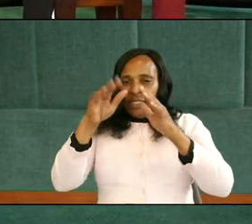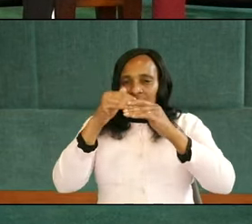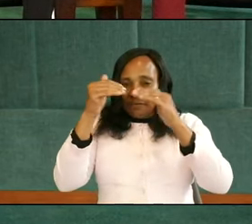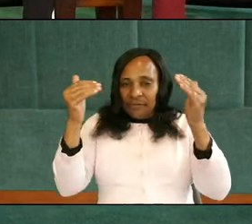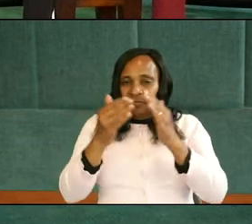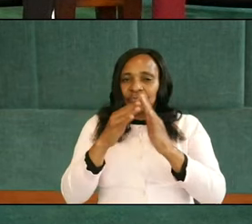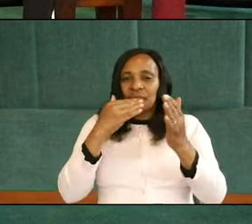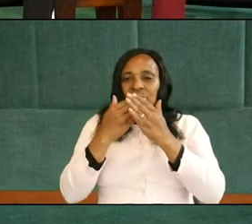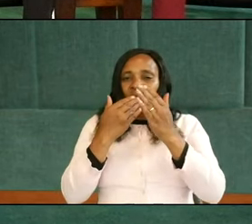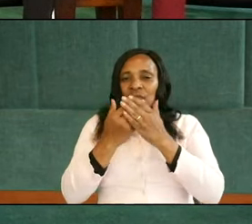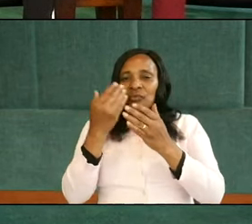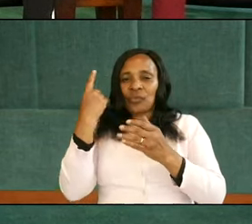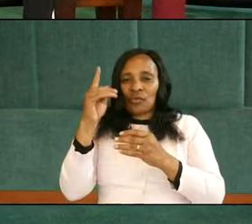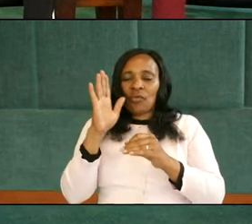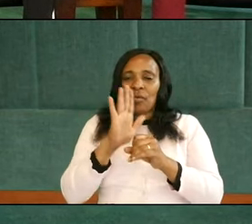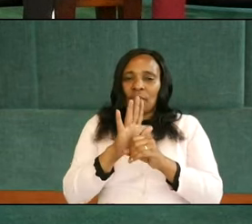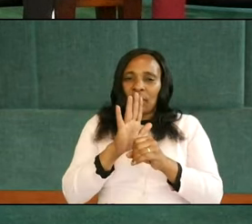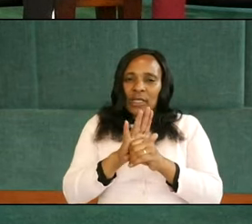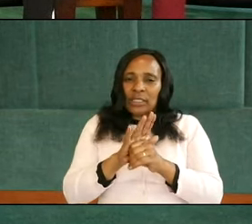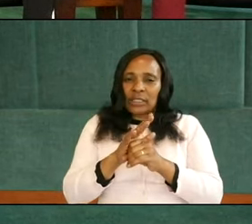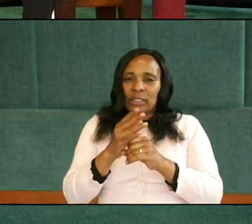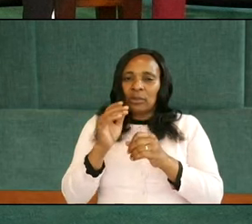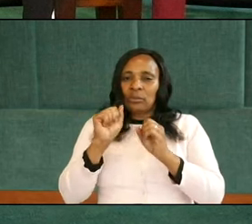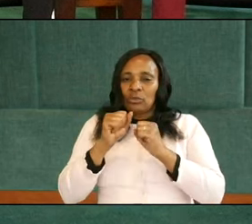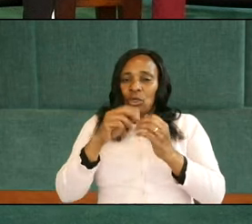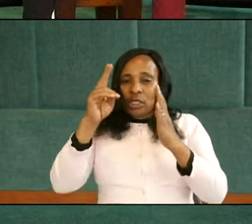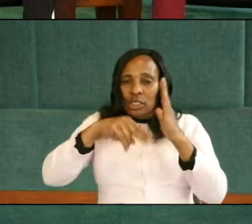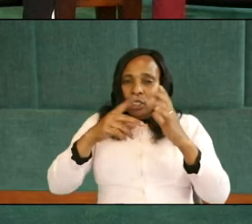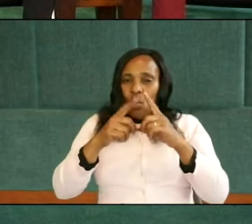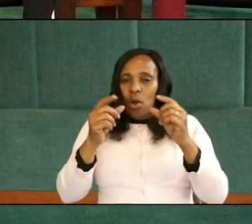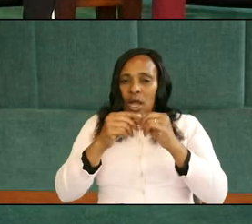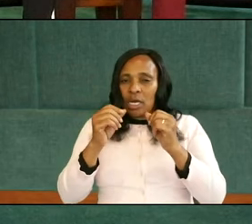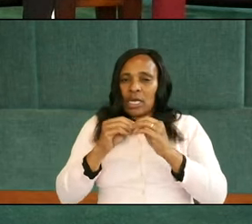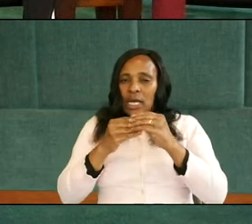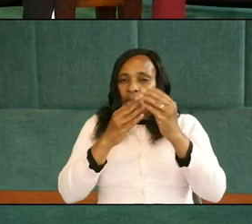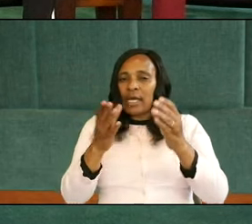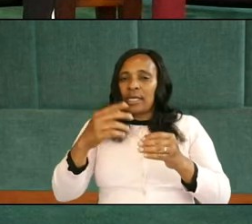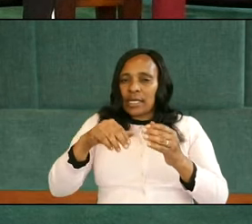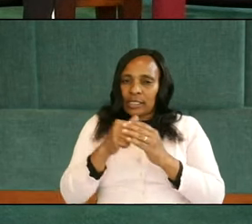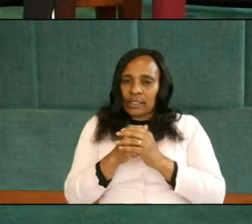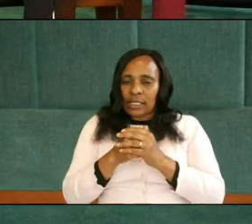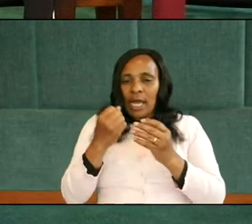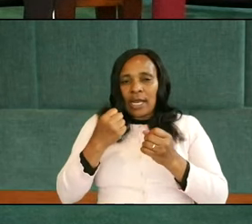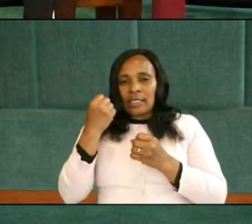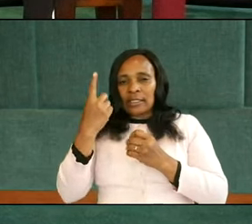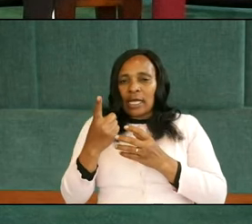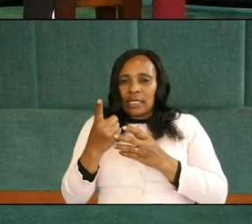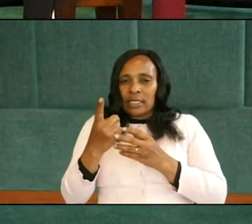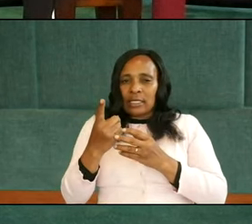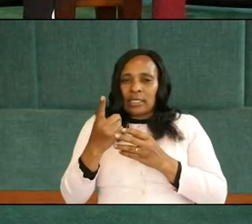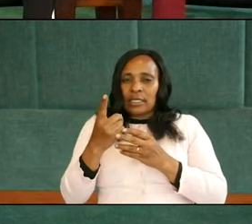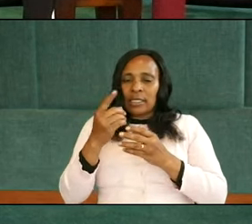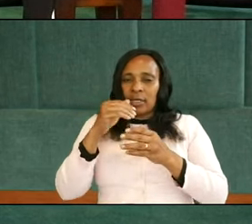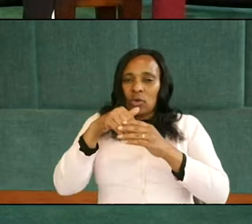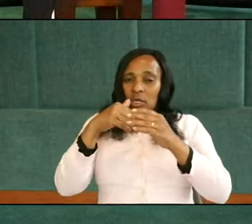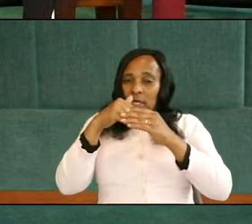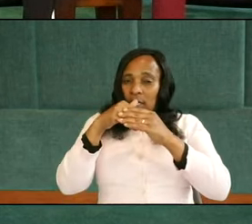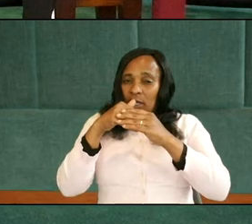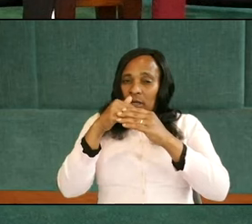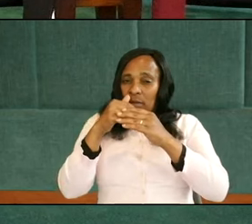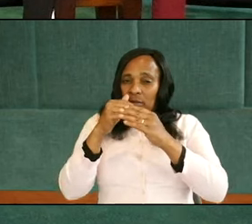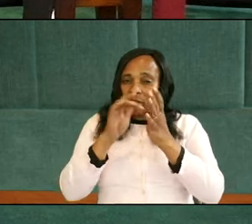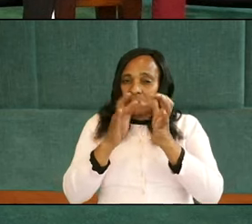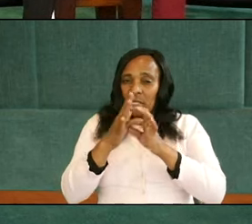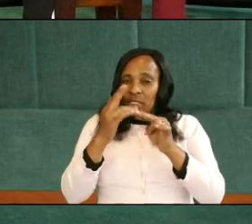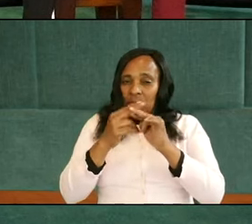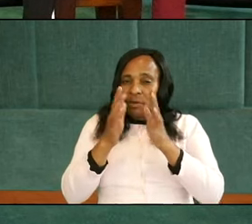in heaven, thank you for this day. As we read your word, we pray that you may guide us and help us to understand. In Jesus' name we pray. Amen.